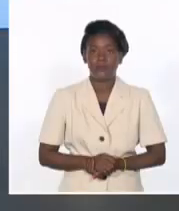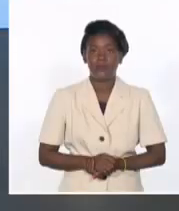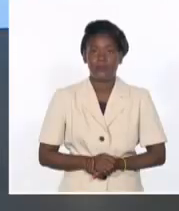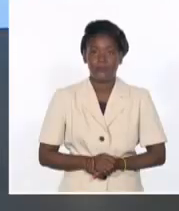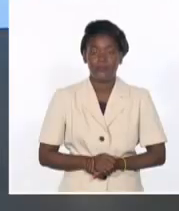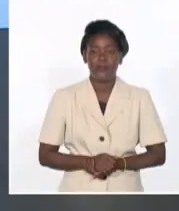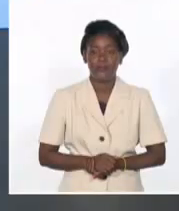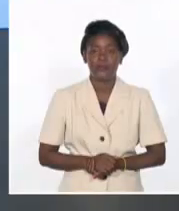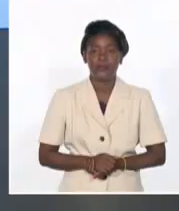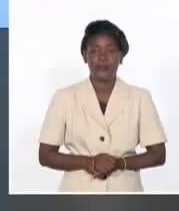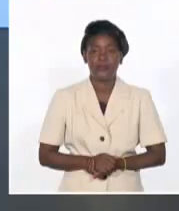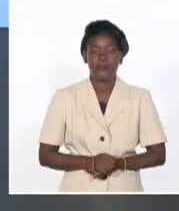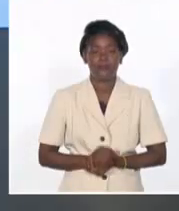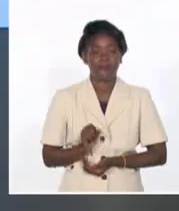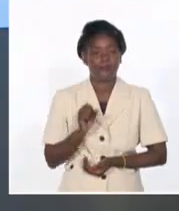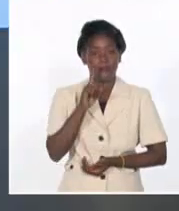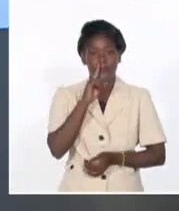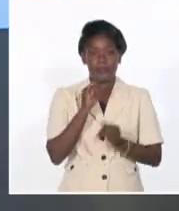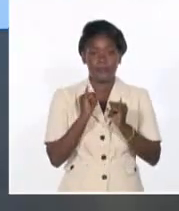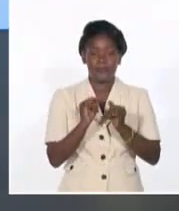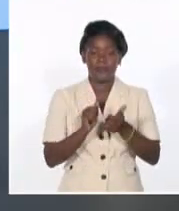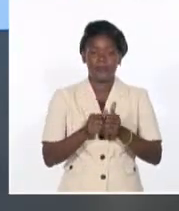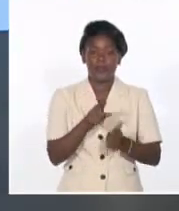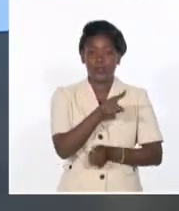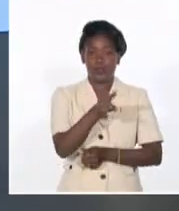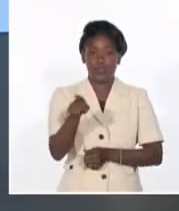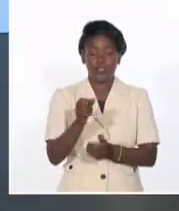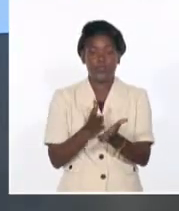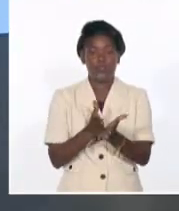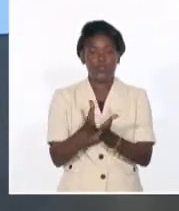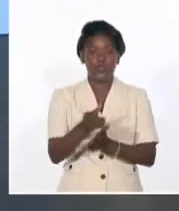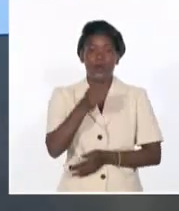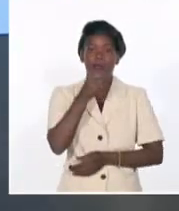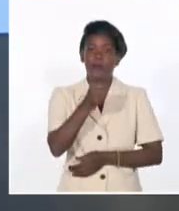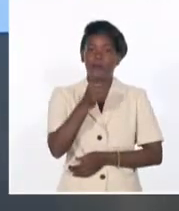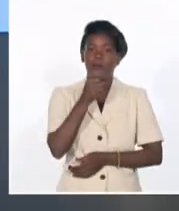Punto final a los deportes. Continúa usted con la compañía de Esther y también de mi colega Mejías.